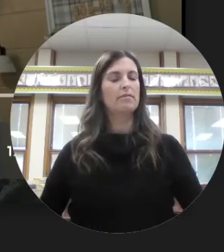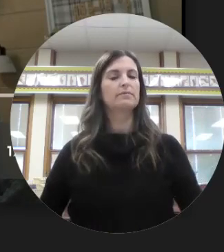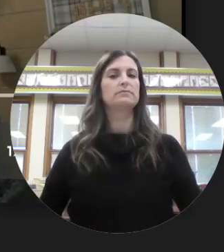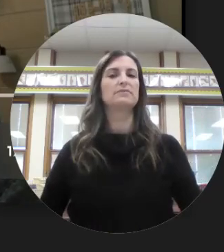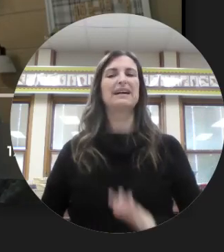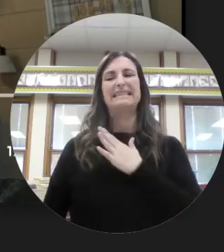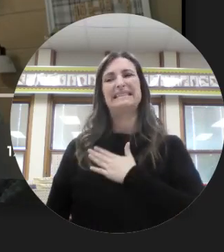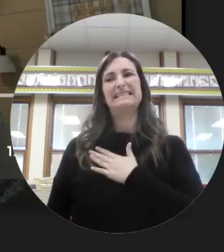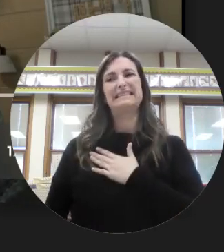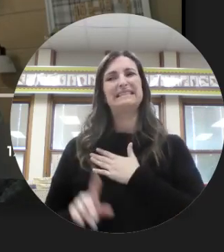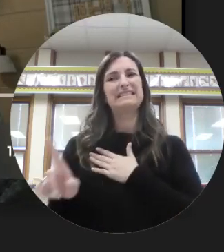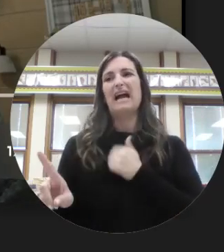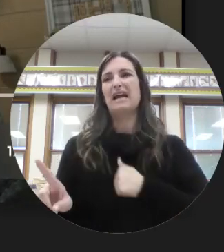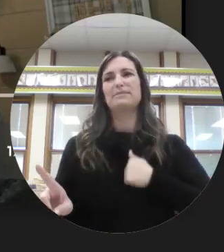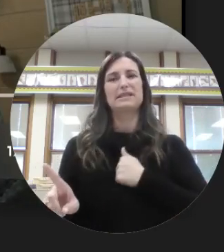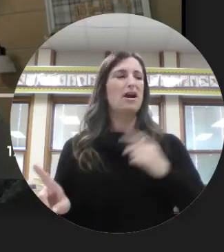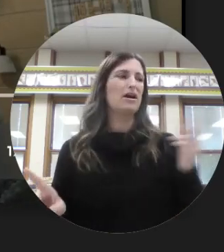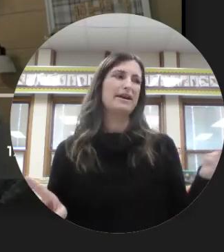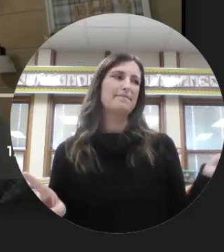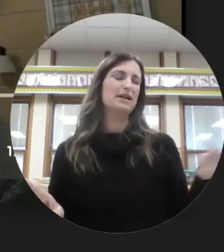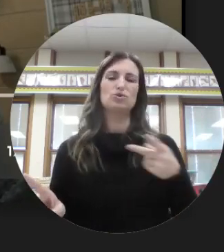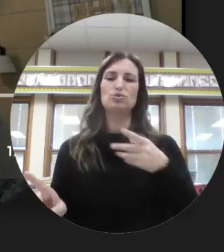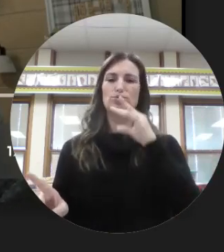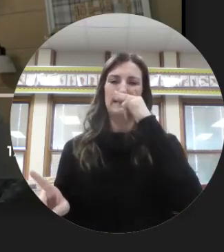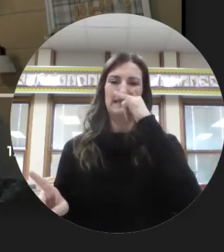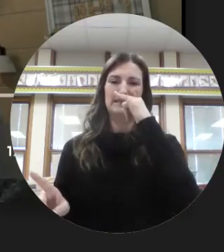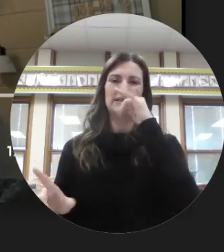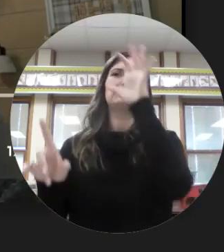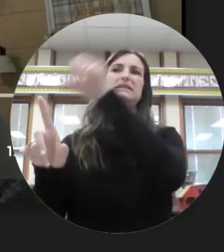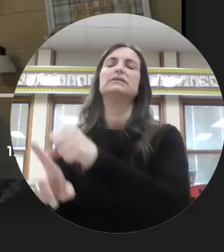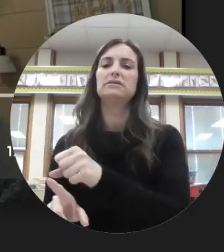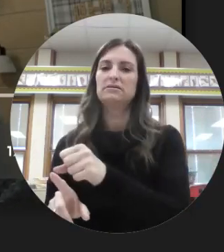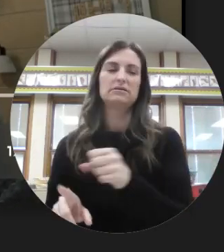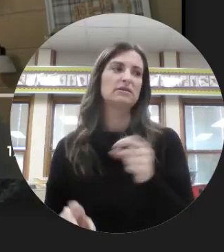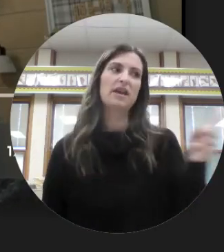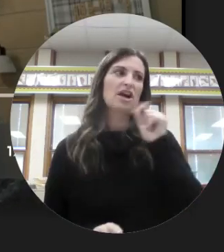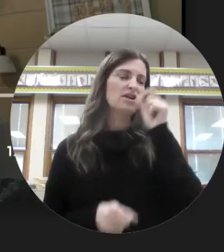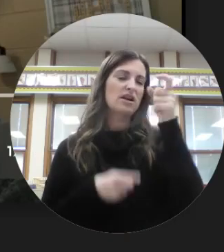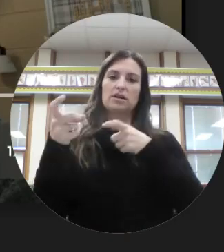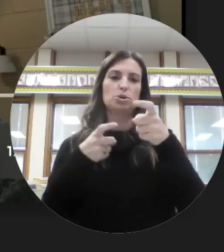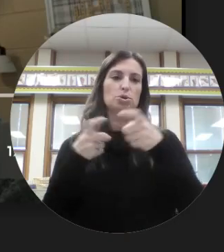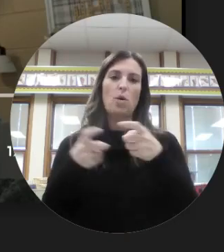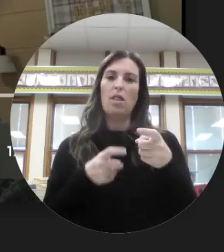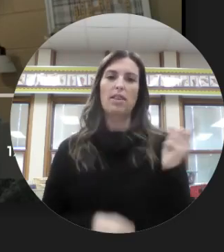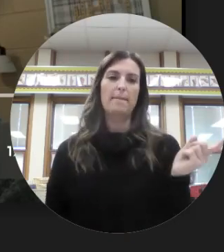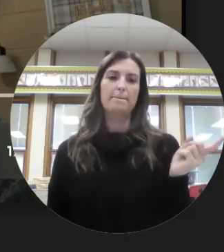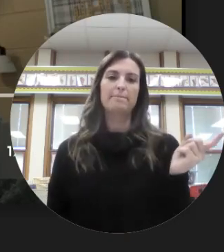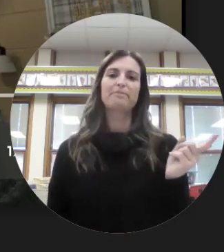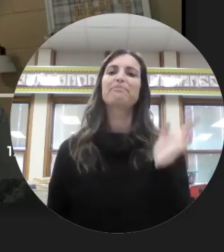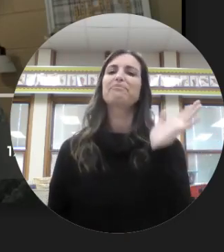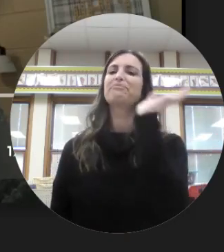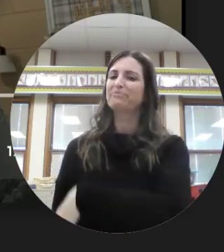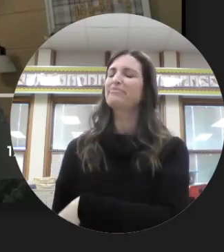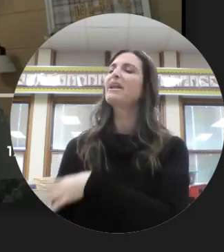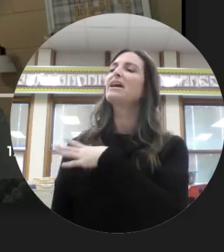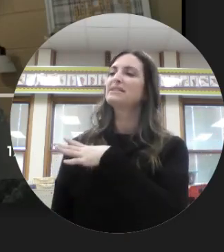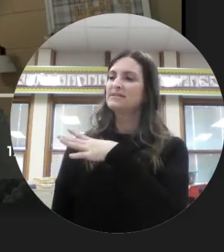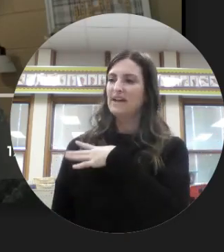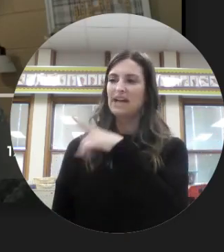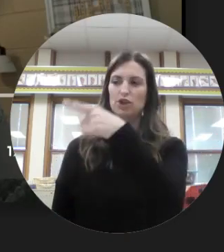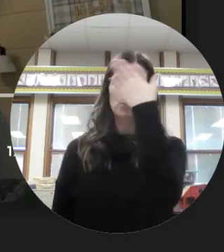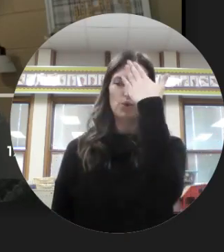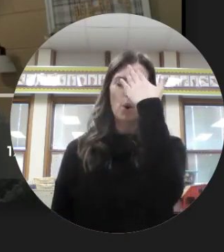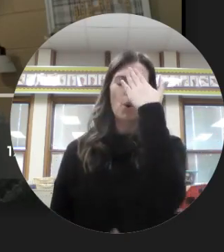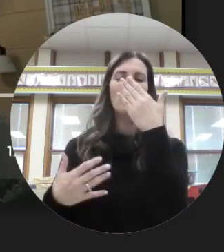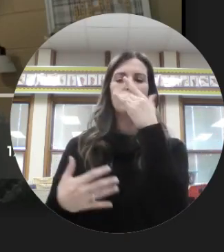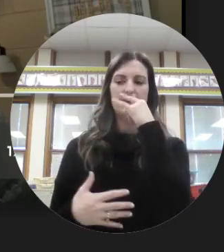I'm sorry my cubs attacked you," said Mother Bear. "Sometimes they're completely out of control." "It is okay. You know how they are at this